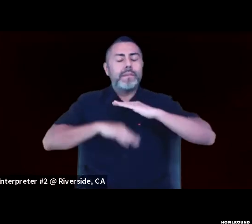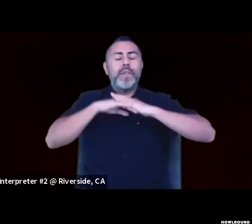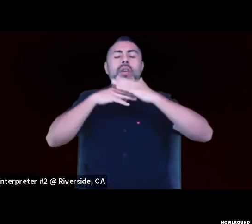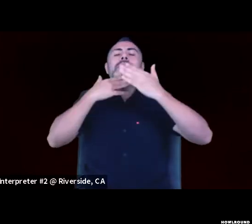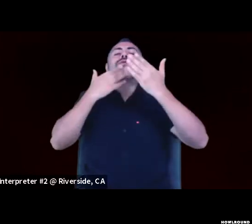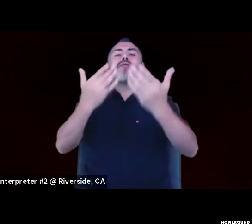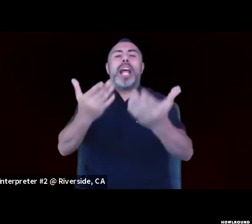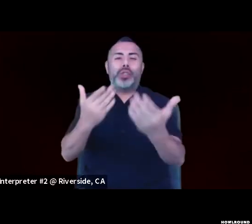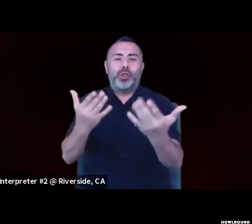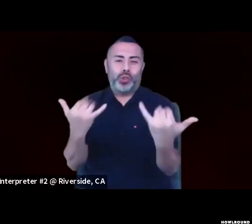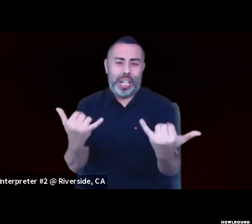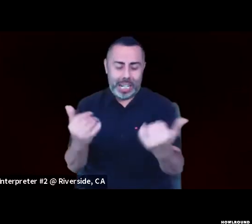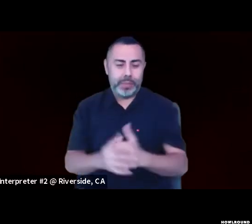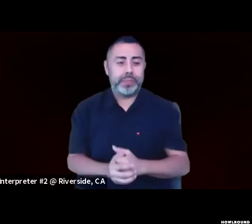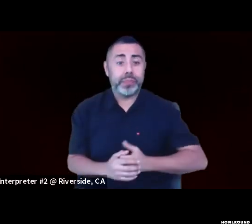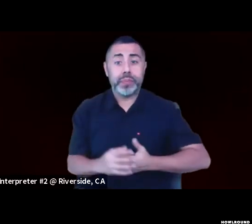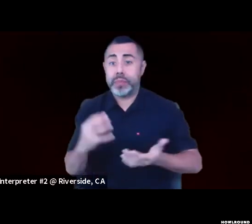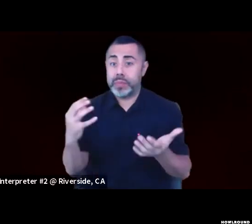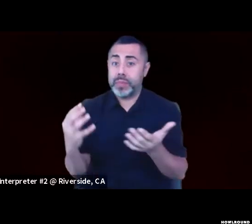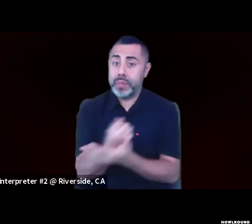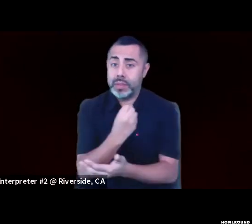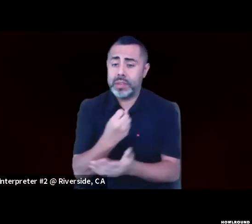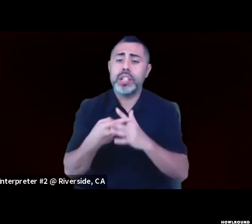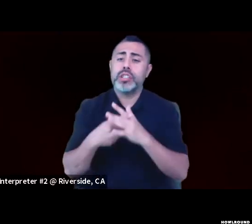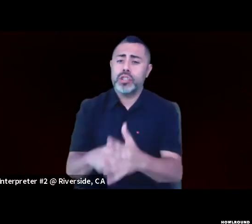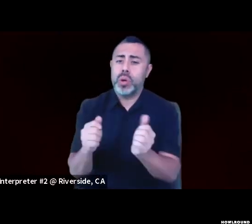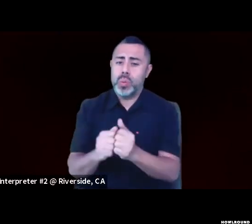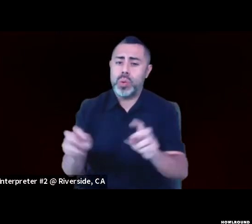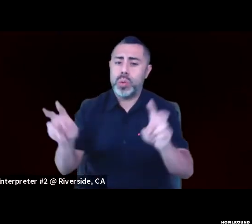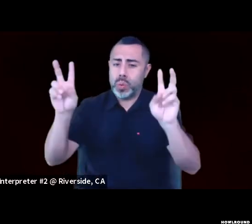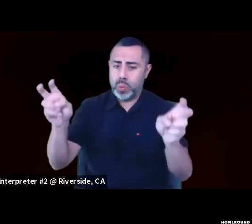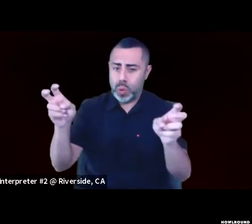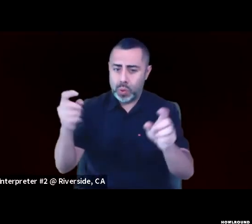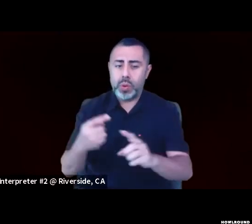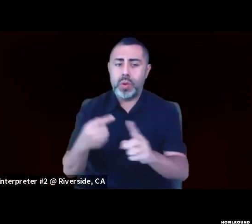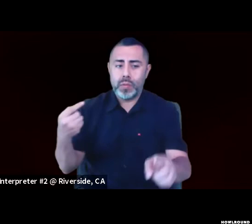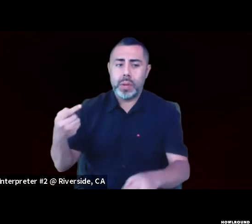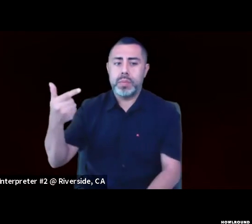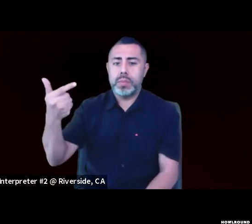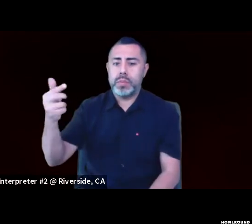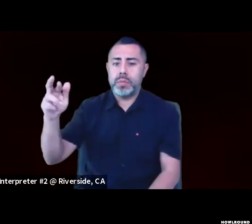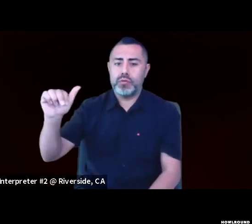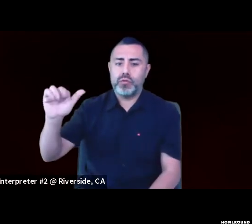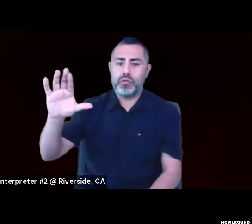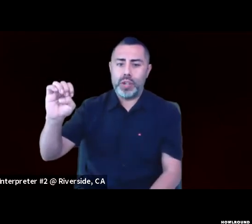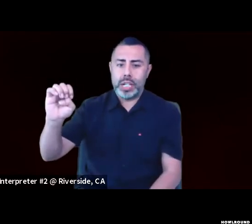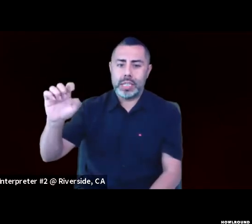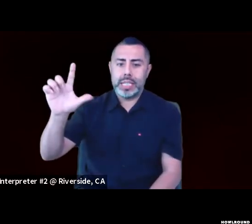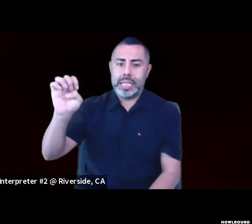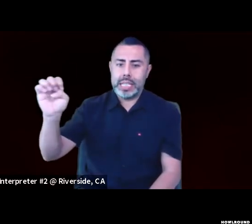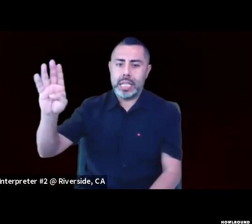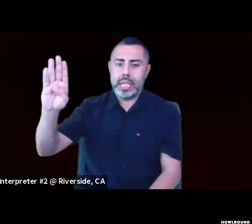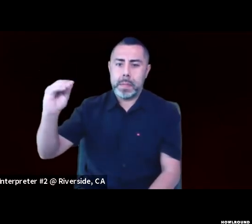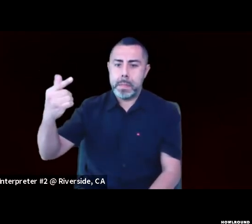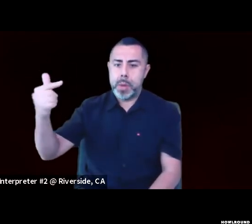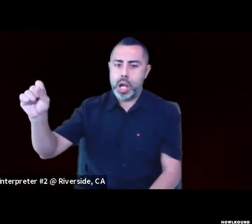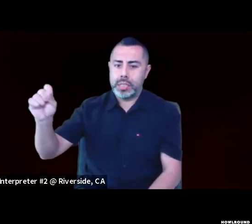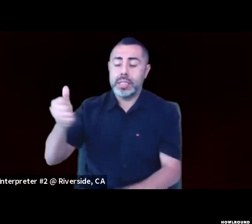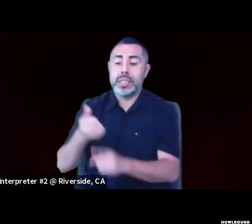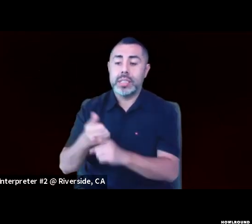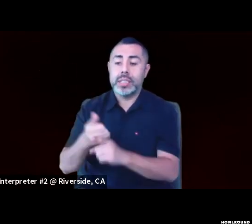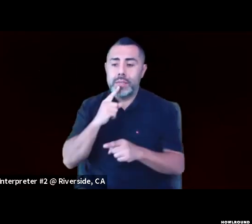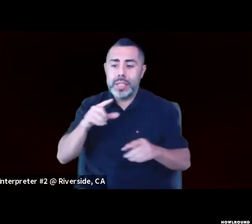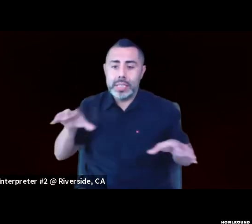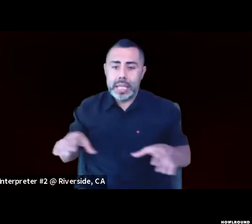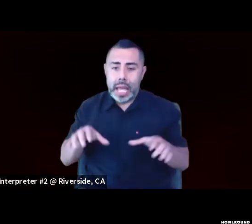So I would like to start with a quote from Grace Lee Boggs, who was an activist in